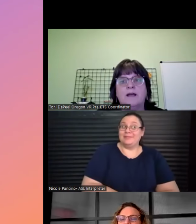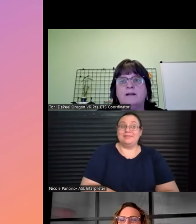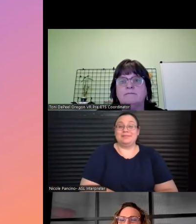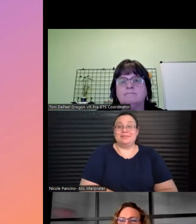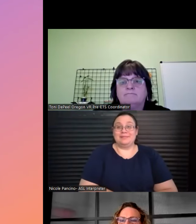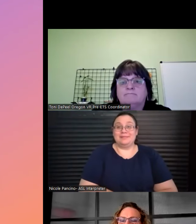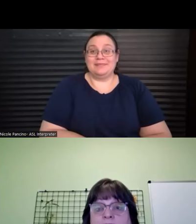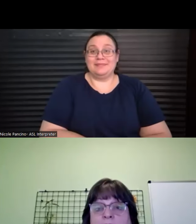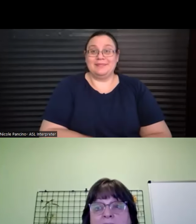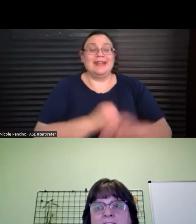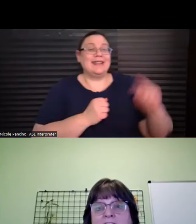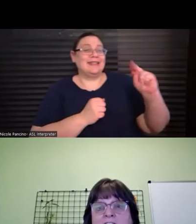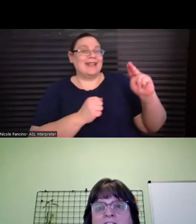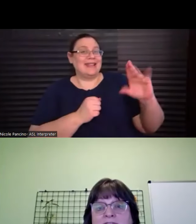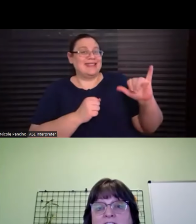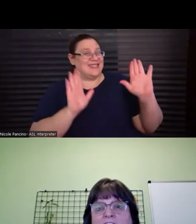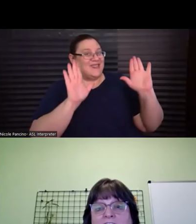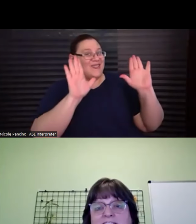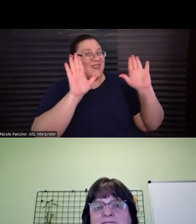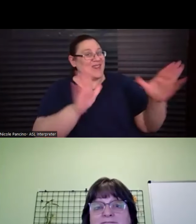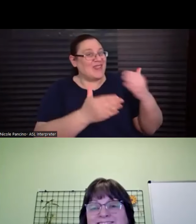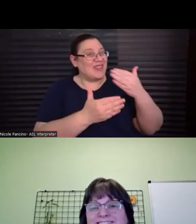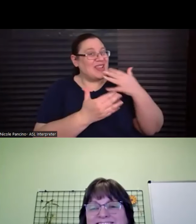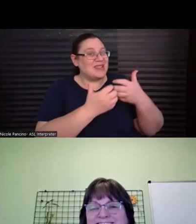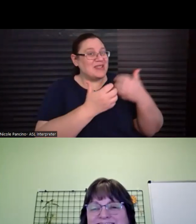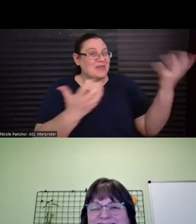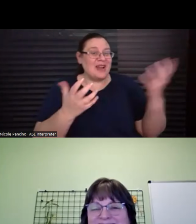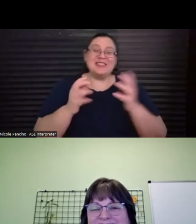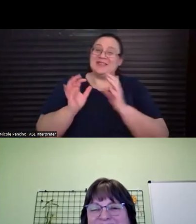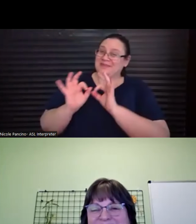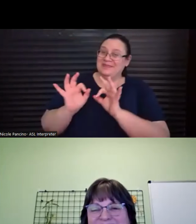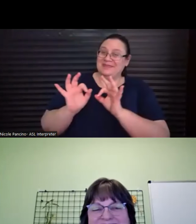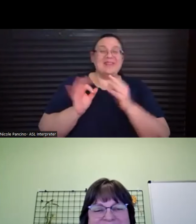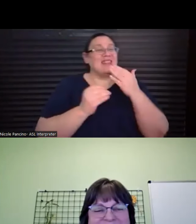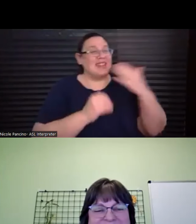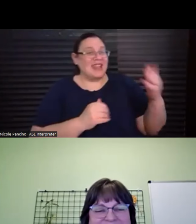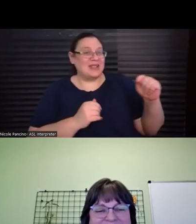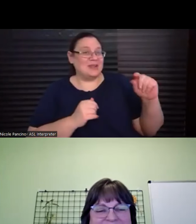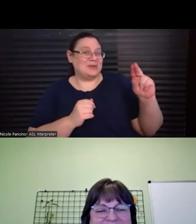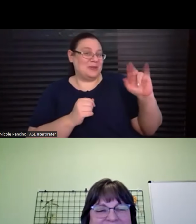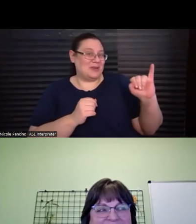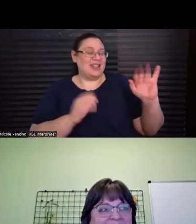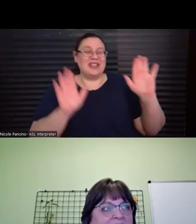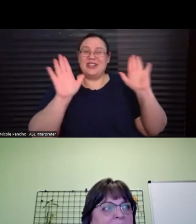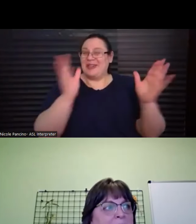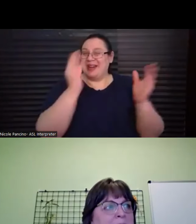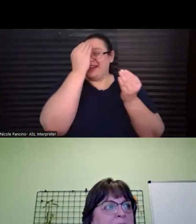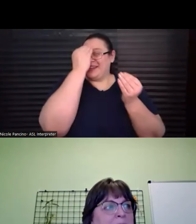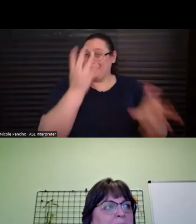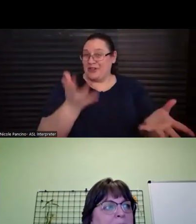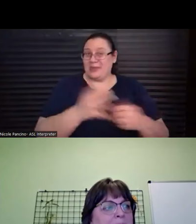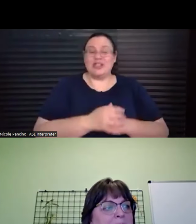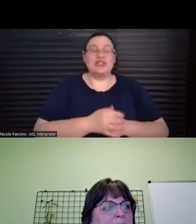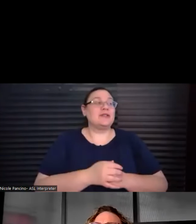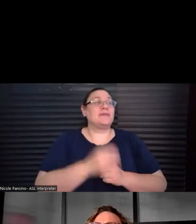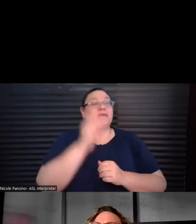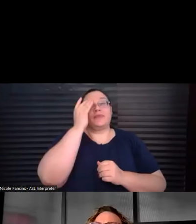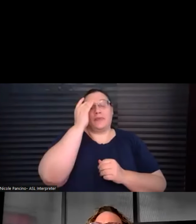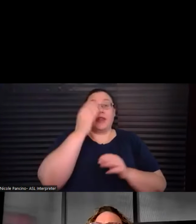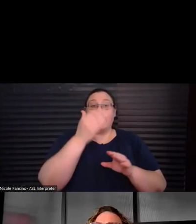All right. Wonderful, wonderful. Thank you so go. much, Tony. Thank you. Great information. Before you